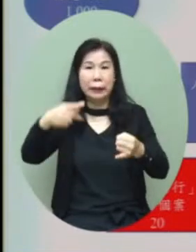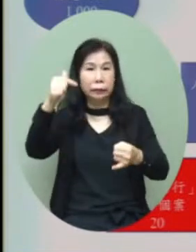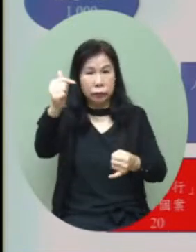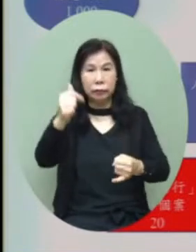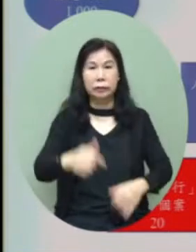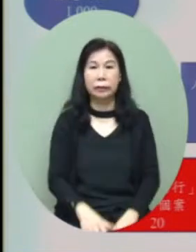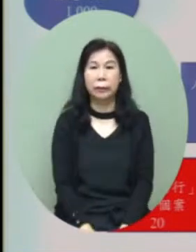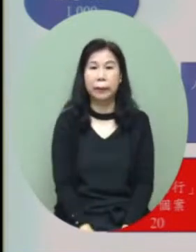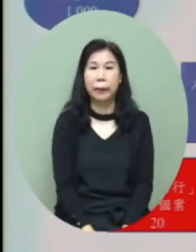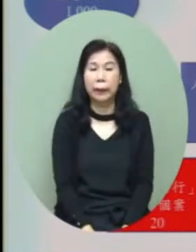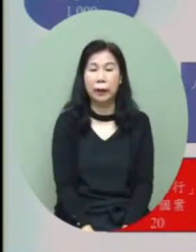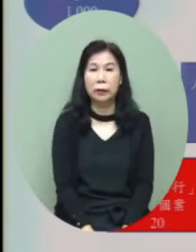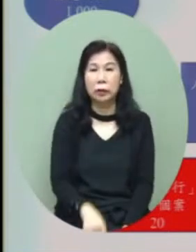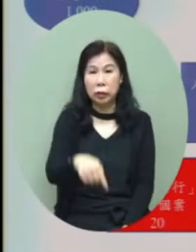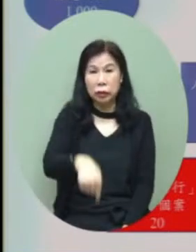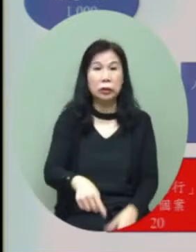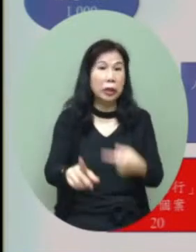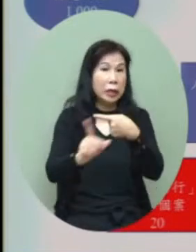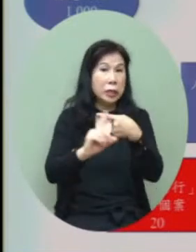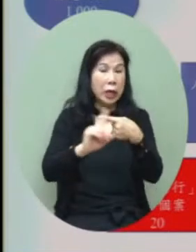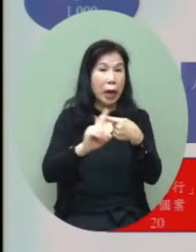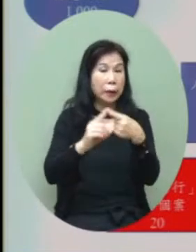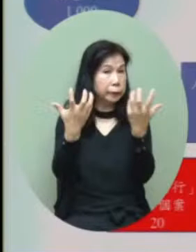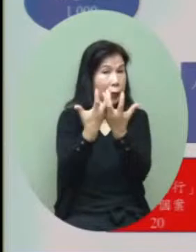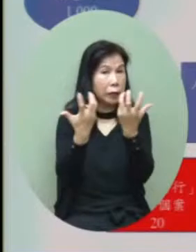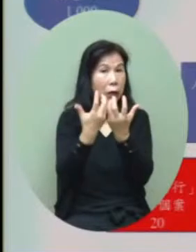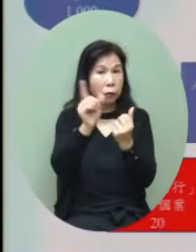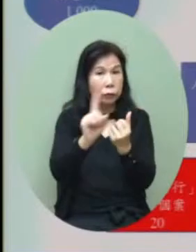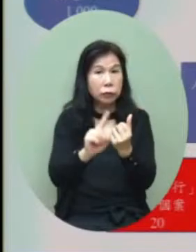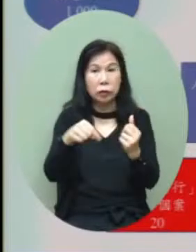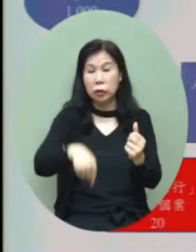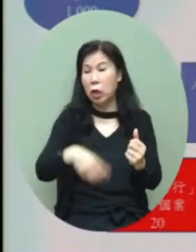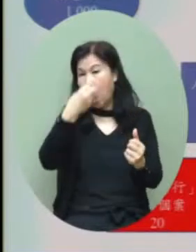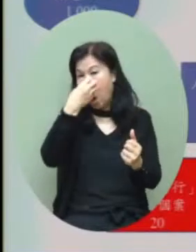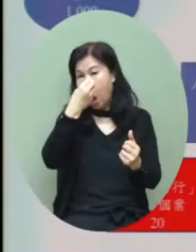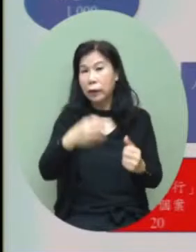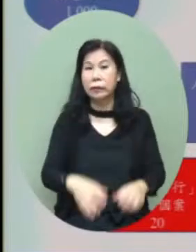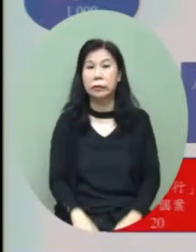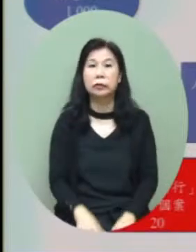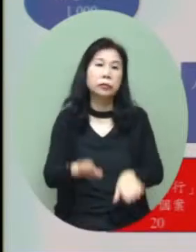out to be positive with COVID. That is only 0.8%.